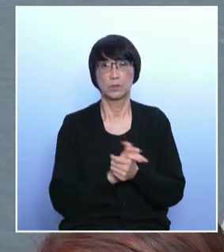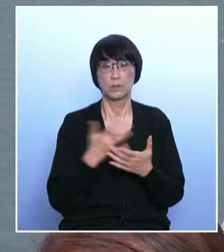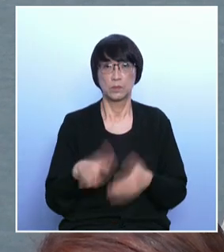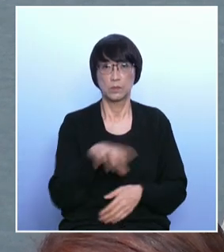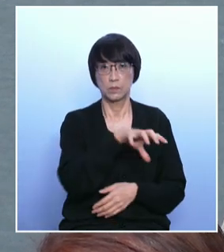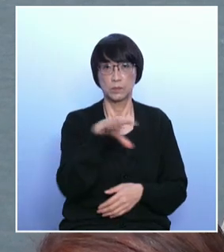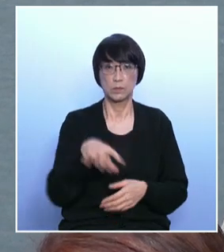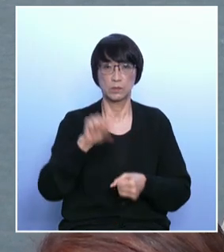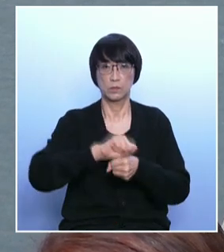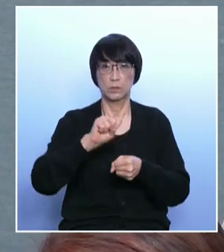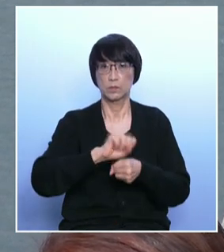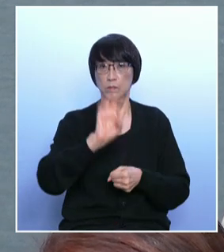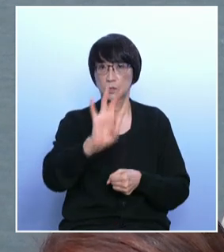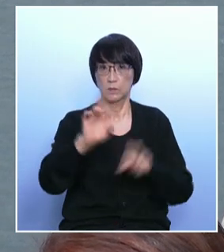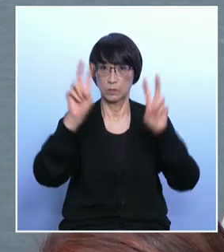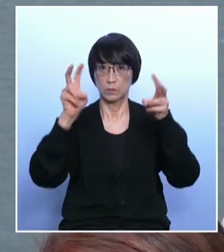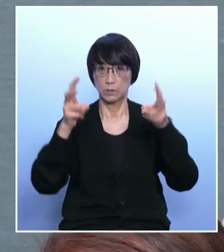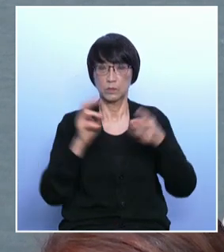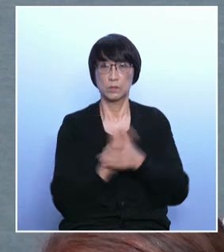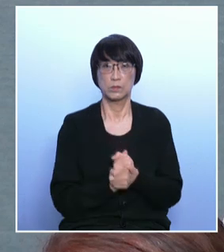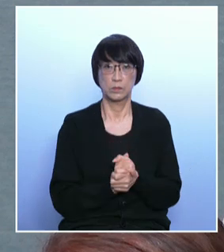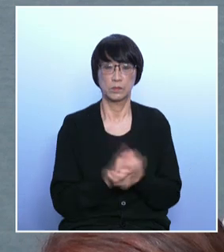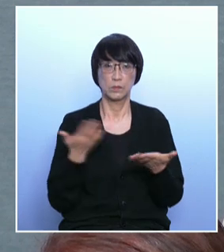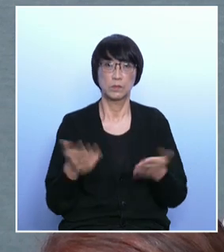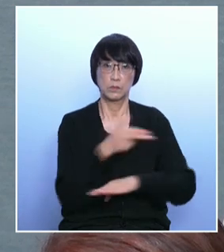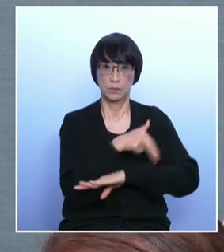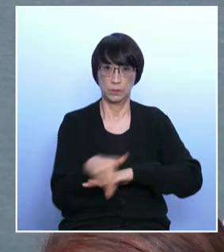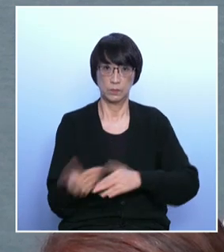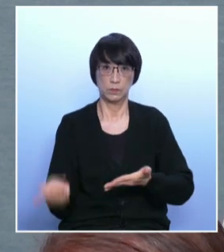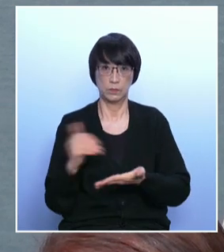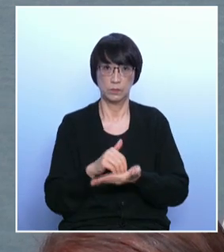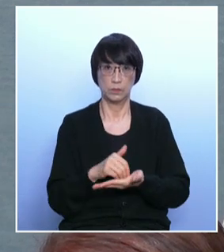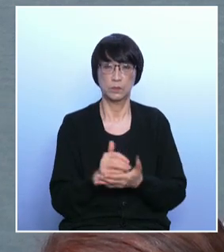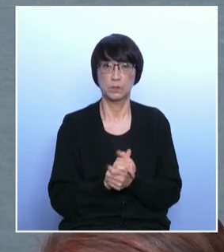regularized. 3 more areas were added to the pilot scheme.